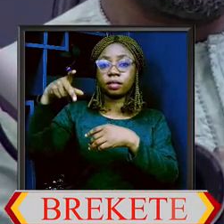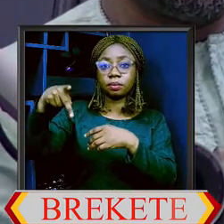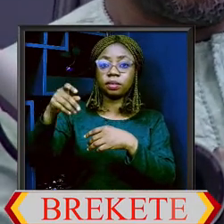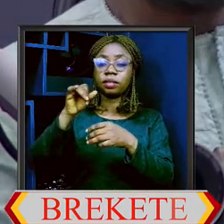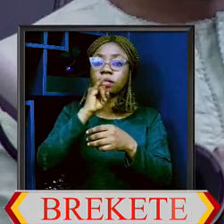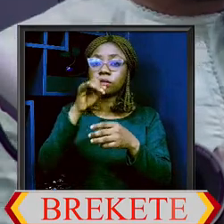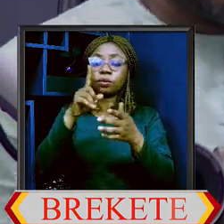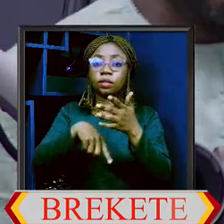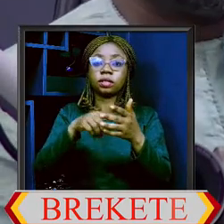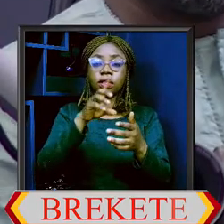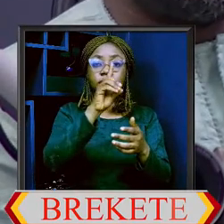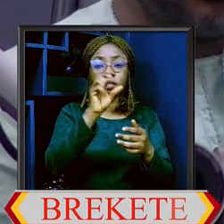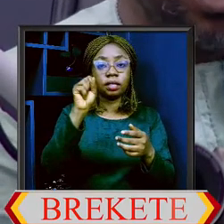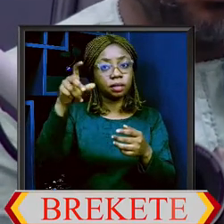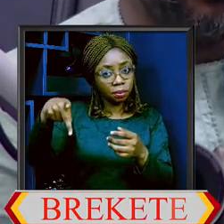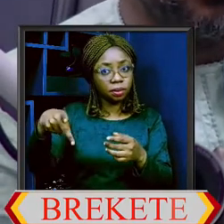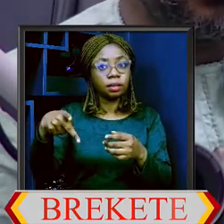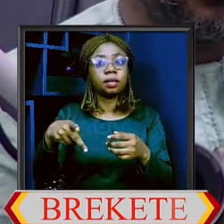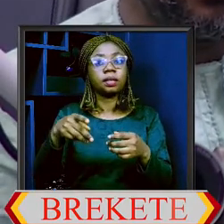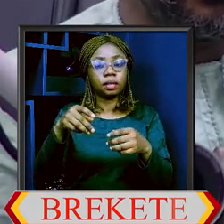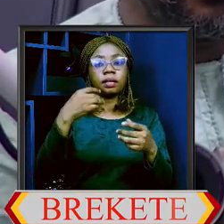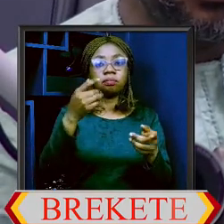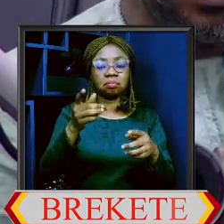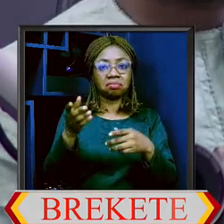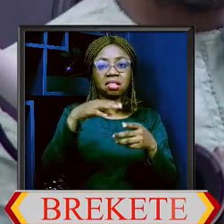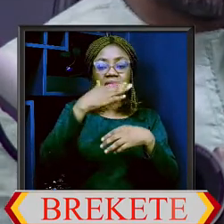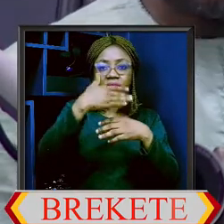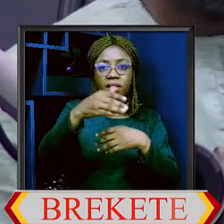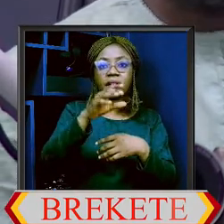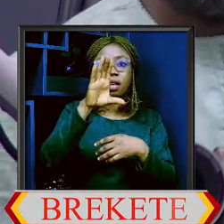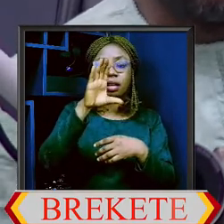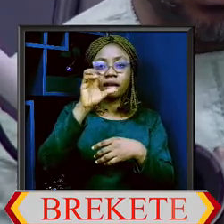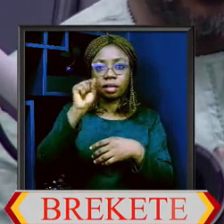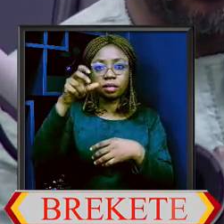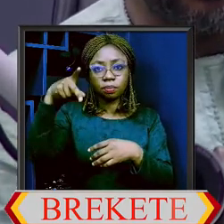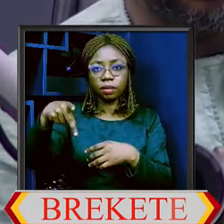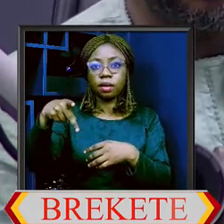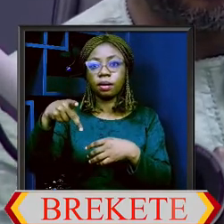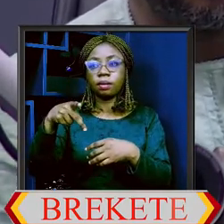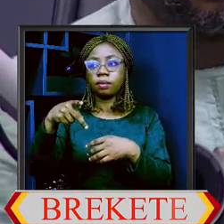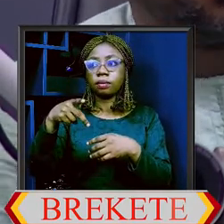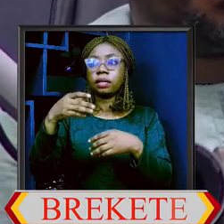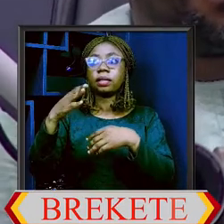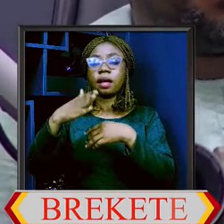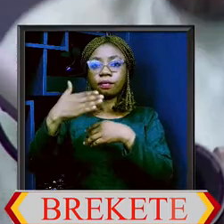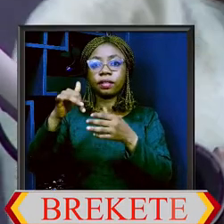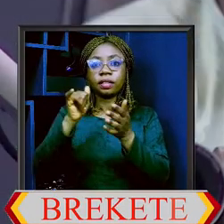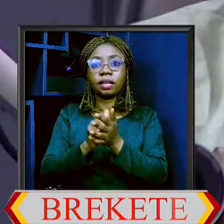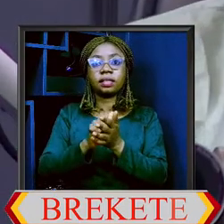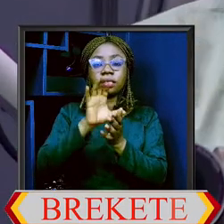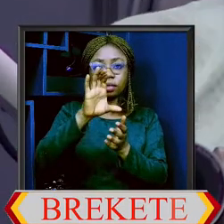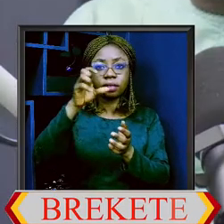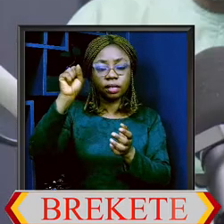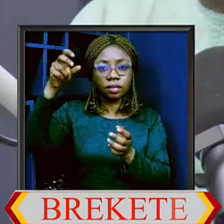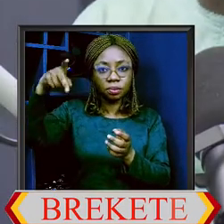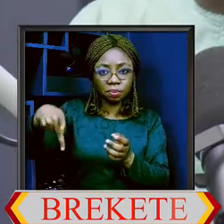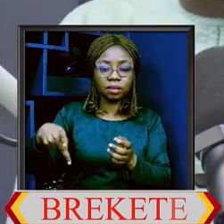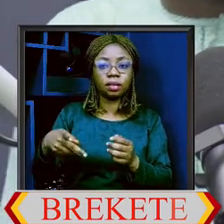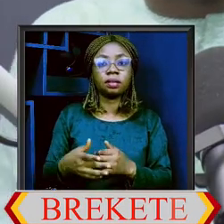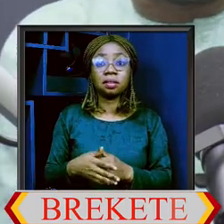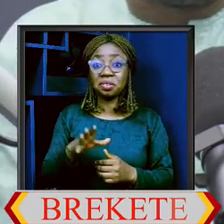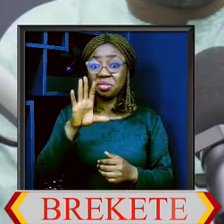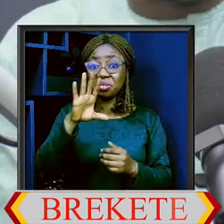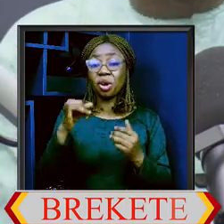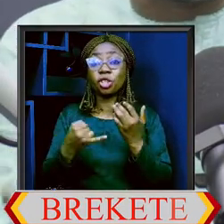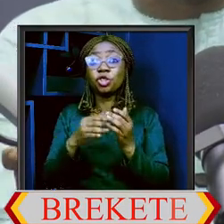DSP after DSP now which rank SP after SP now which rank before you come to CSP ah your Junior by